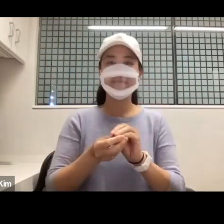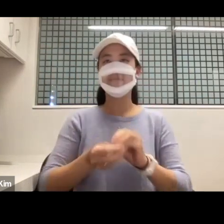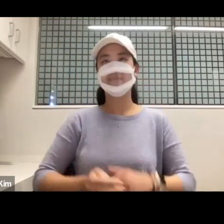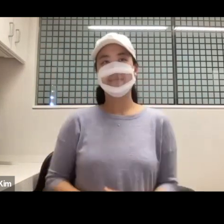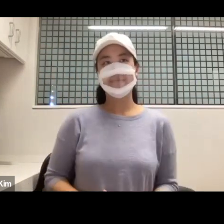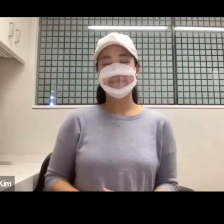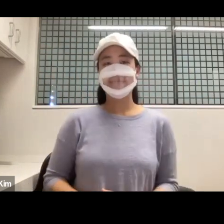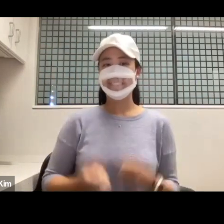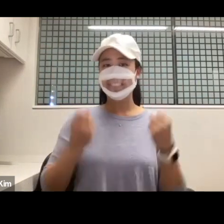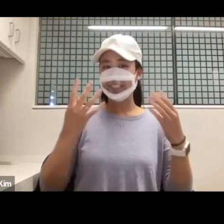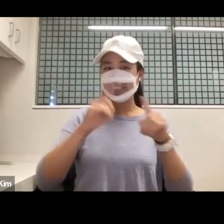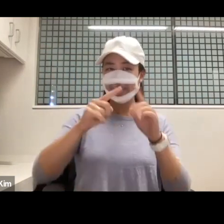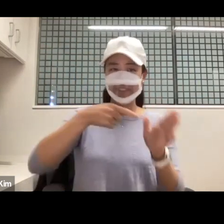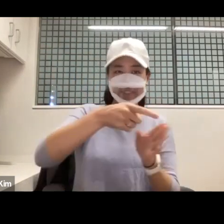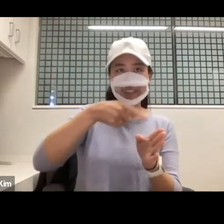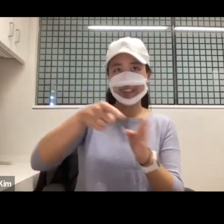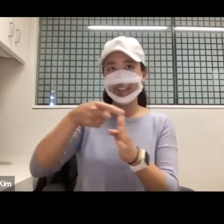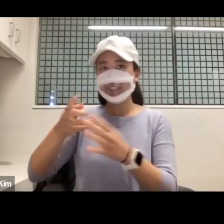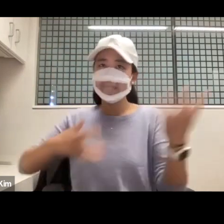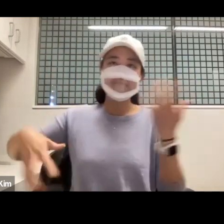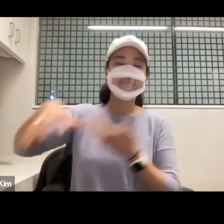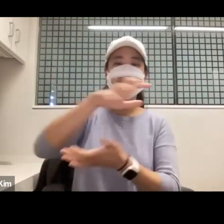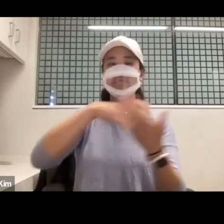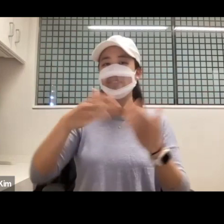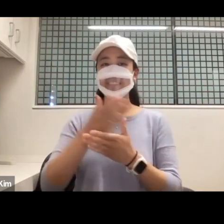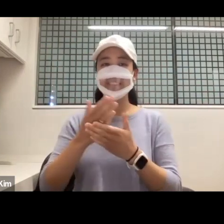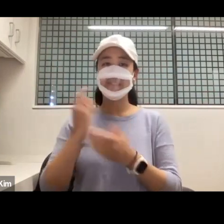cognitive sciences, and neuroscience.